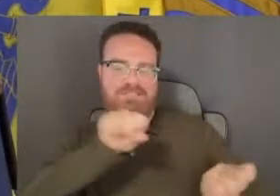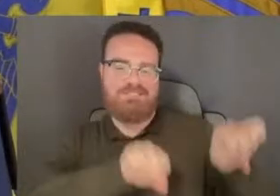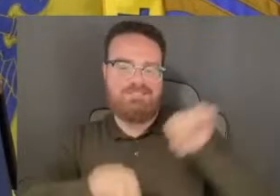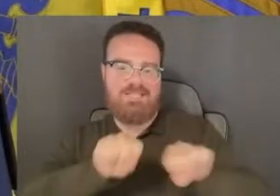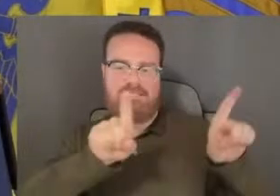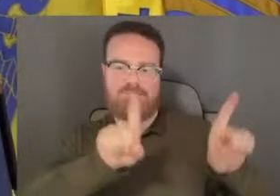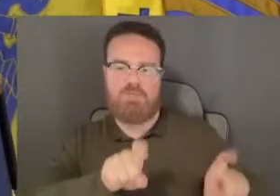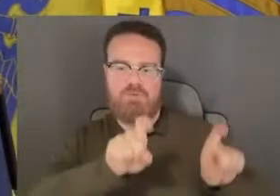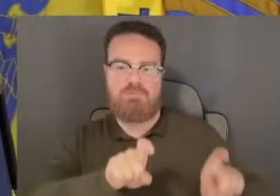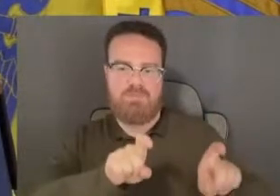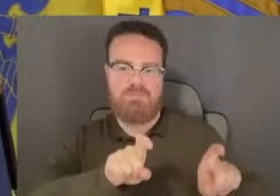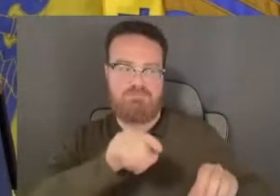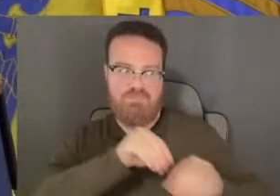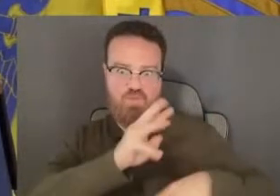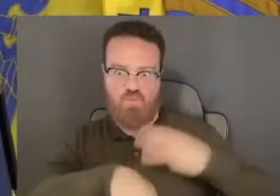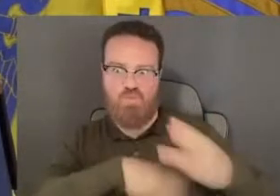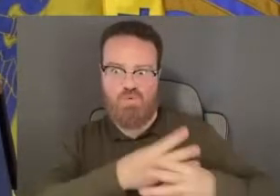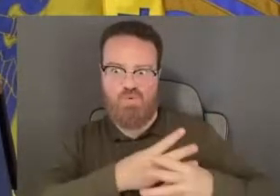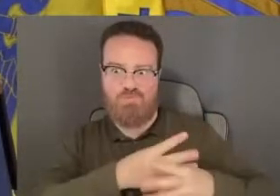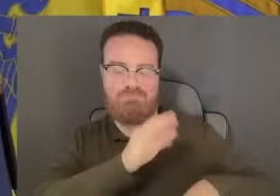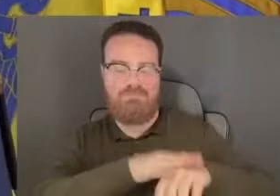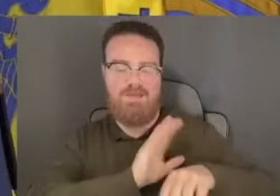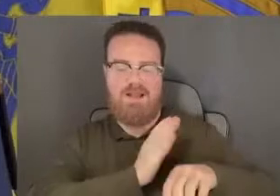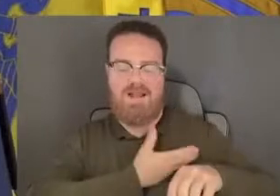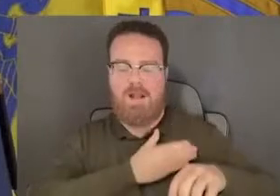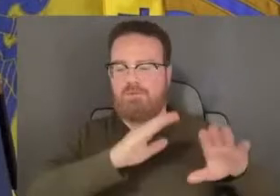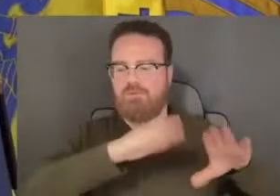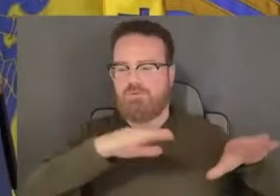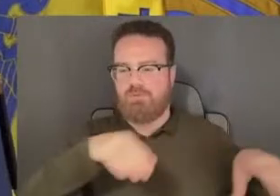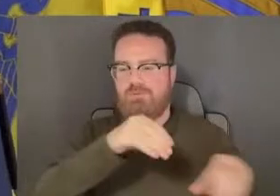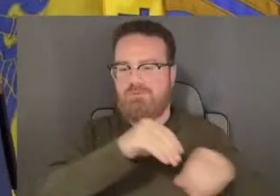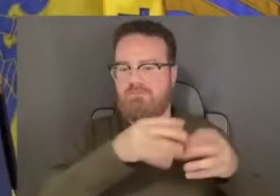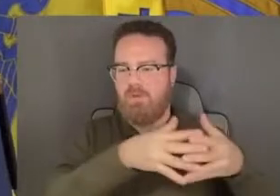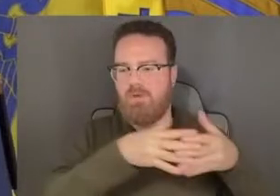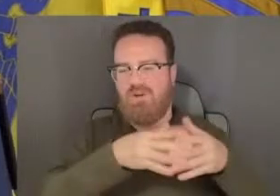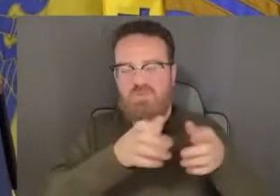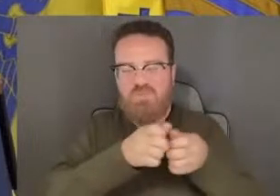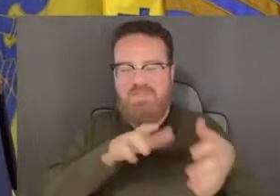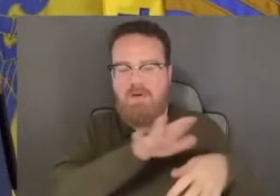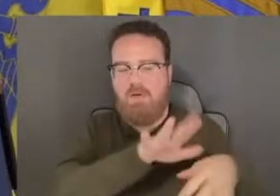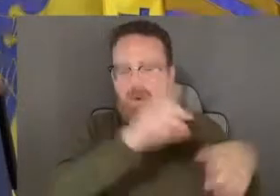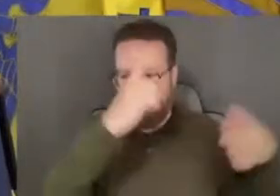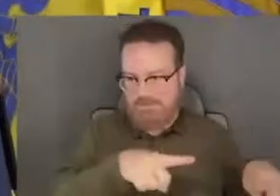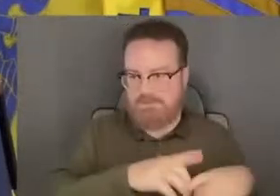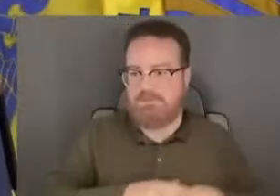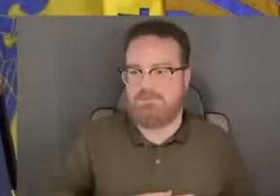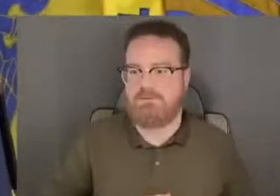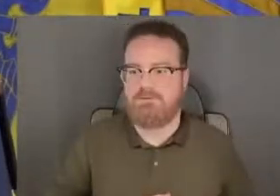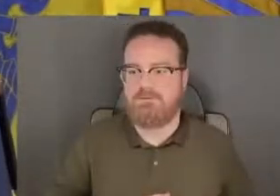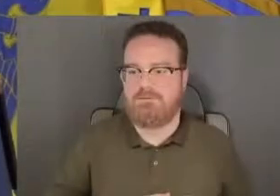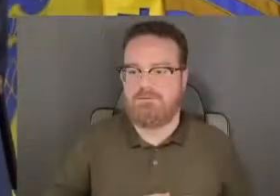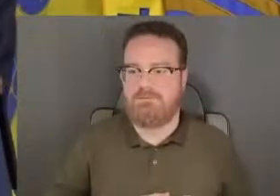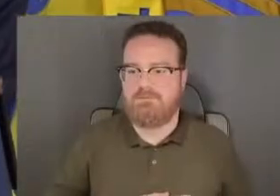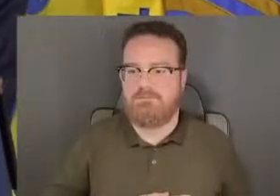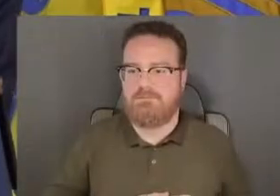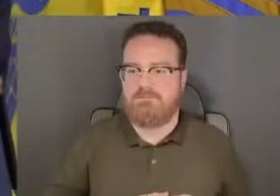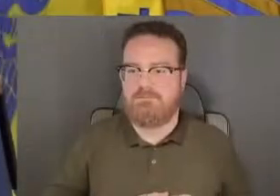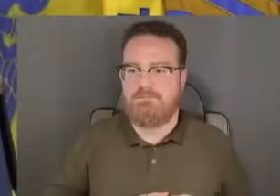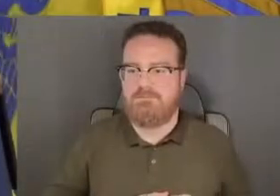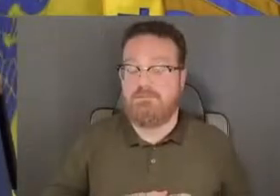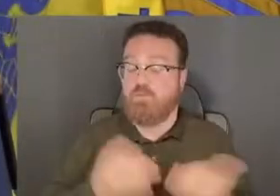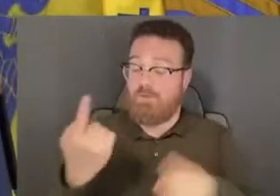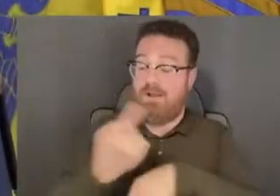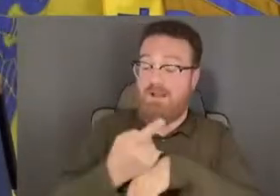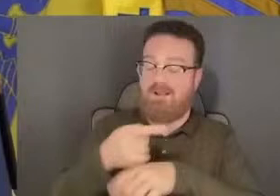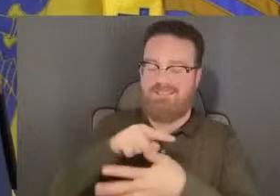our nation's children without their consent. And today, we are removing these